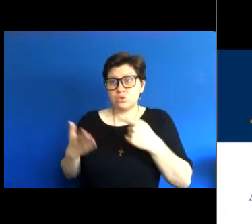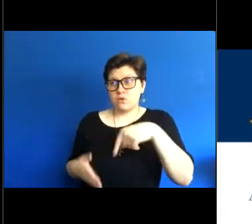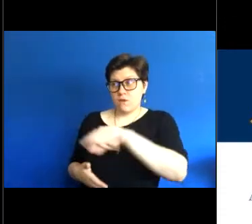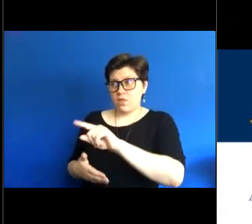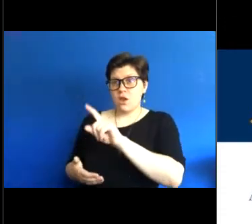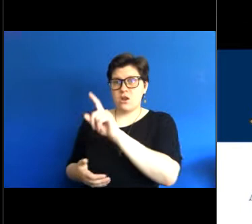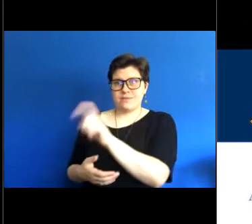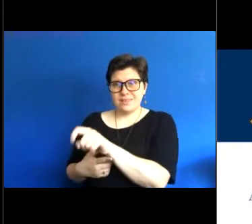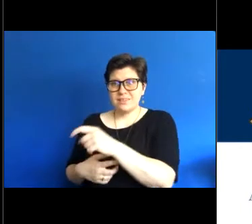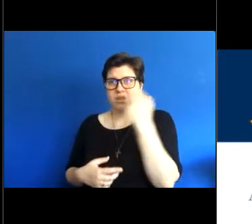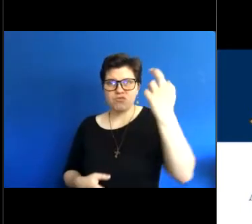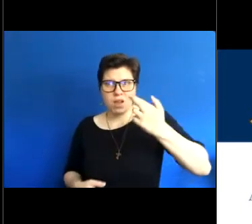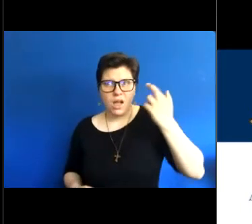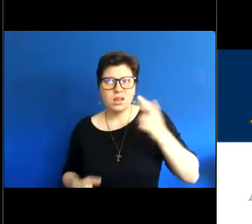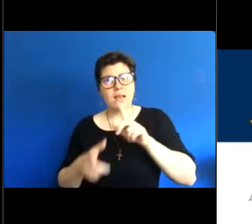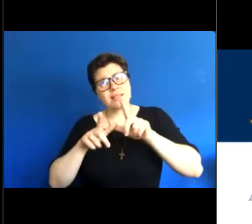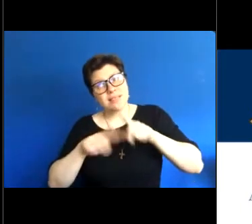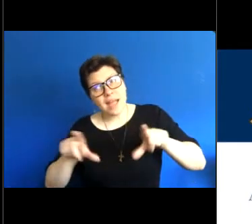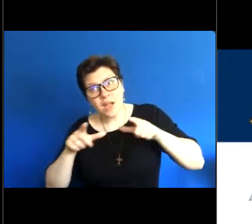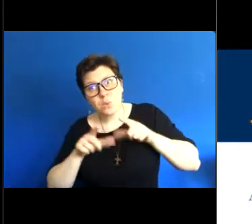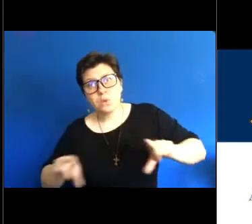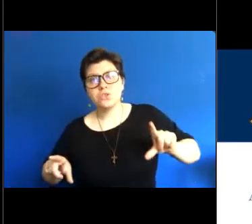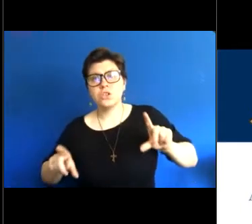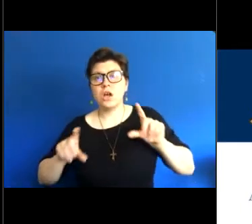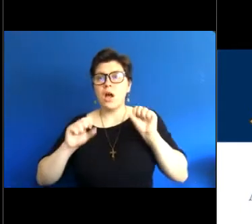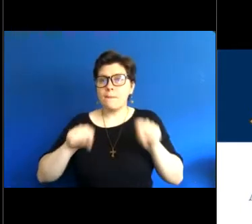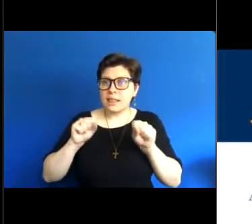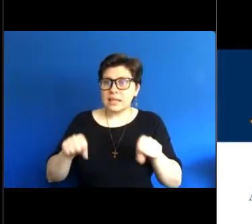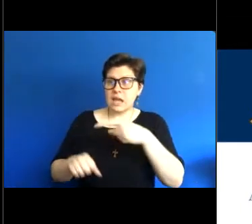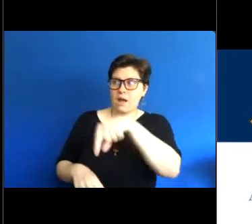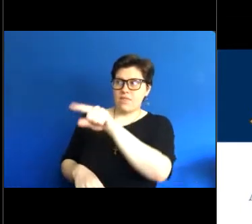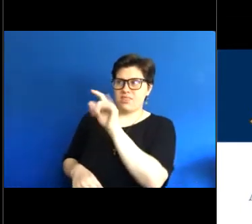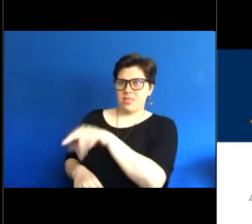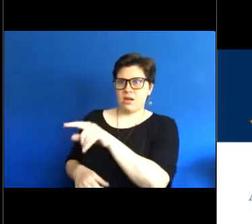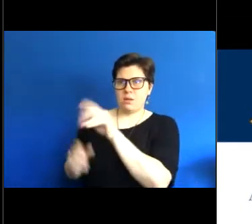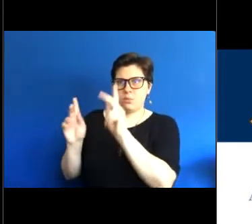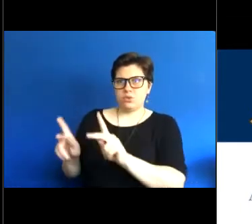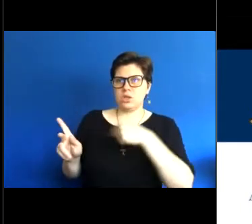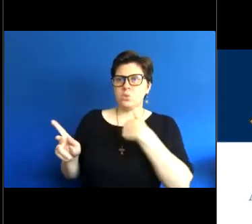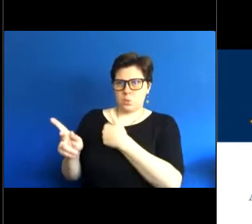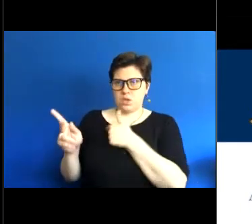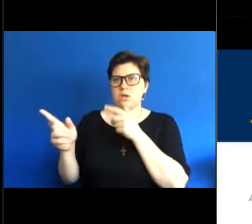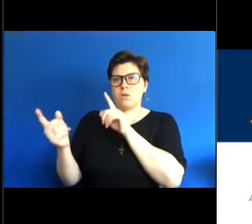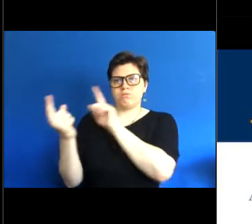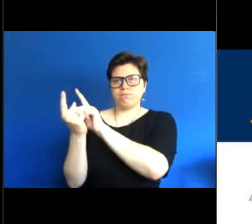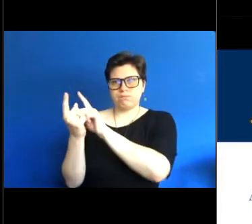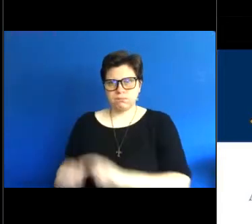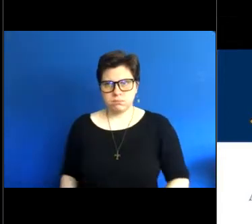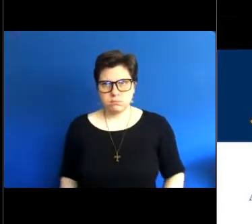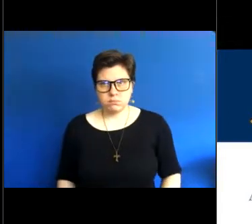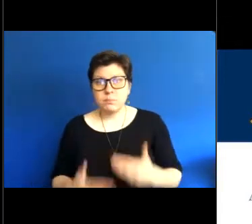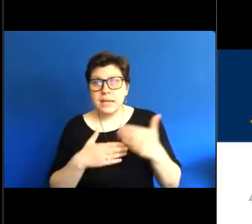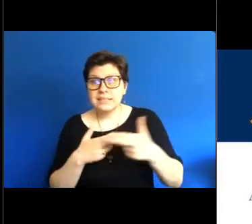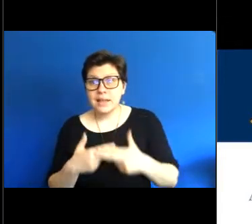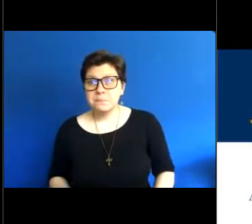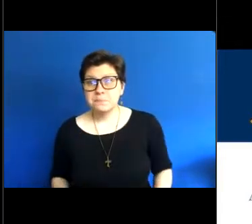the realities, the language, the abilities of the person that we are trying to form. Next slide.